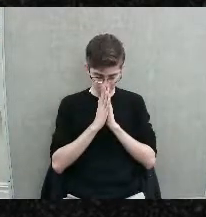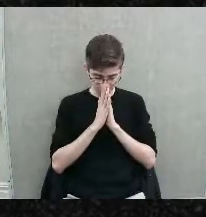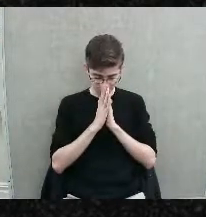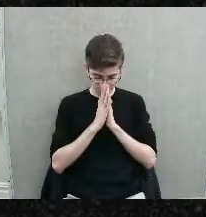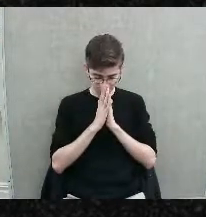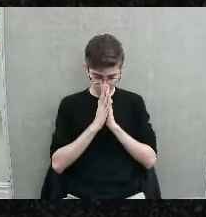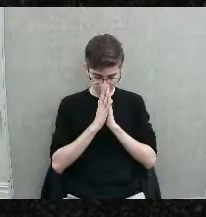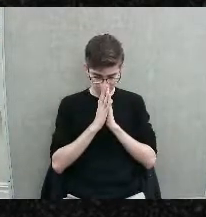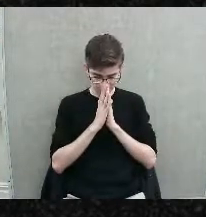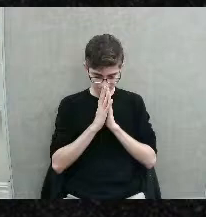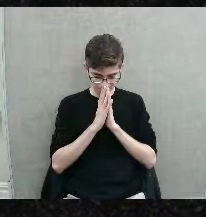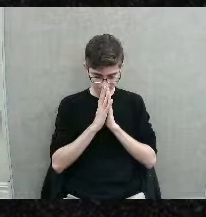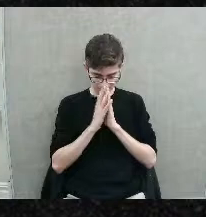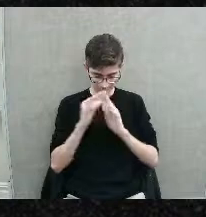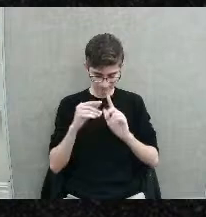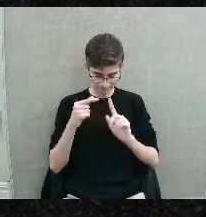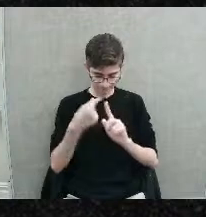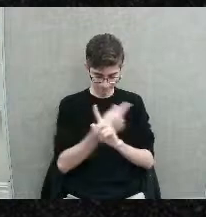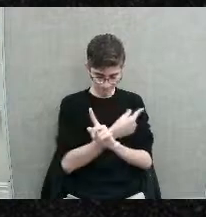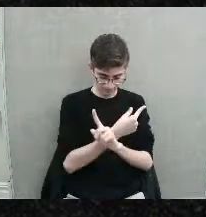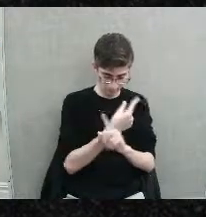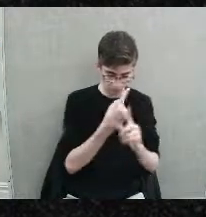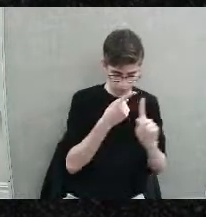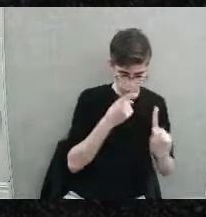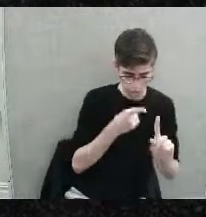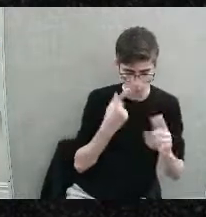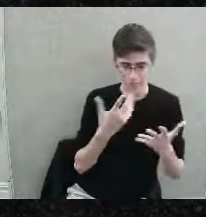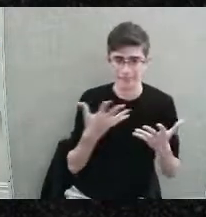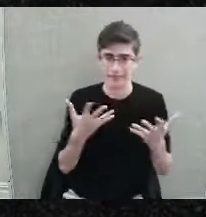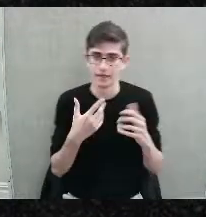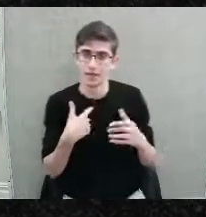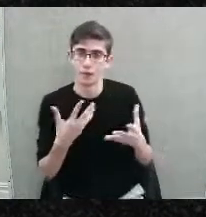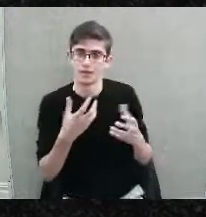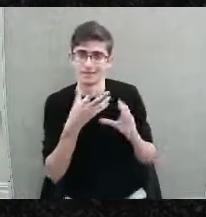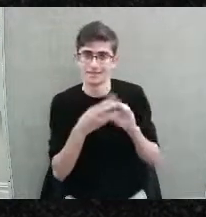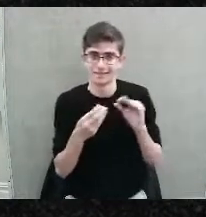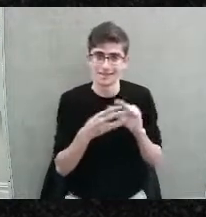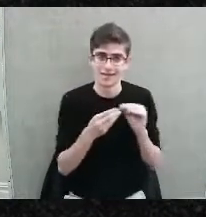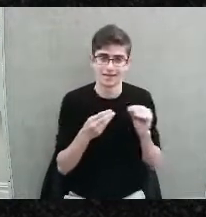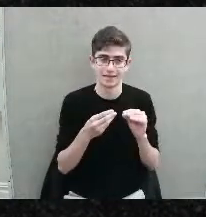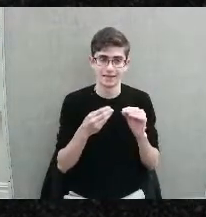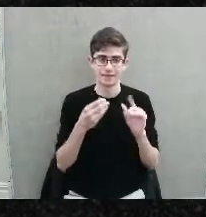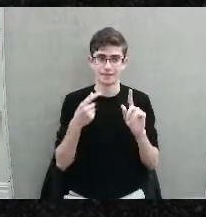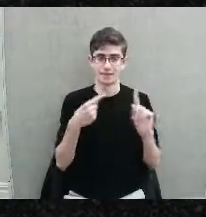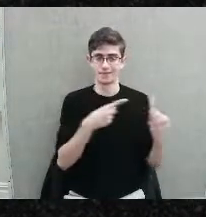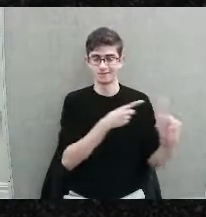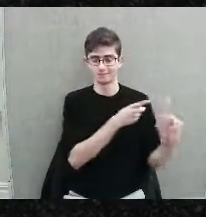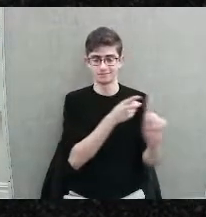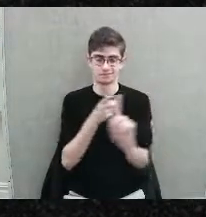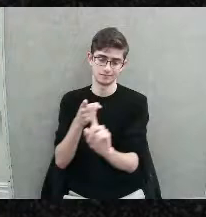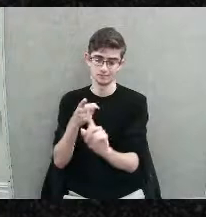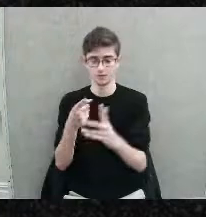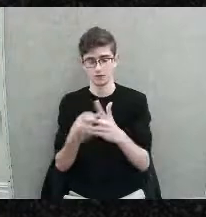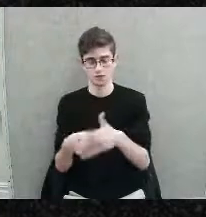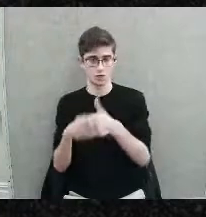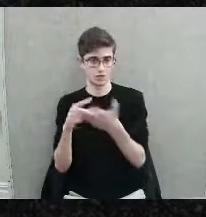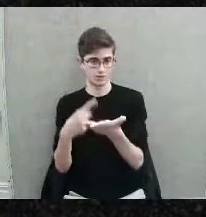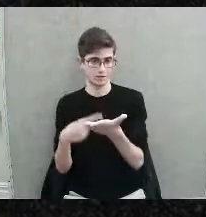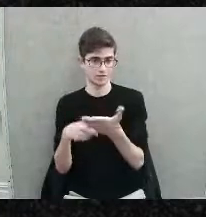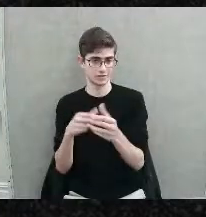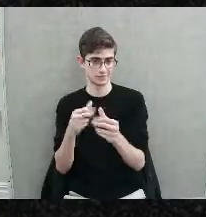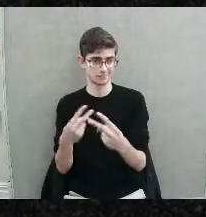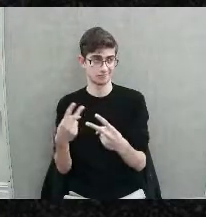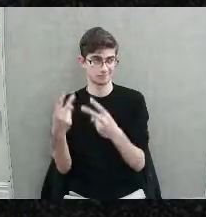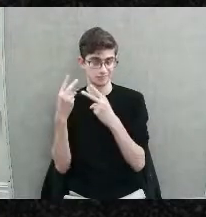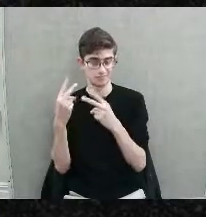Maybe not on that, but there's one thing that I wanted to say, which maybe brings us back to closer to the start of the conversation, because we